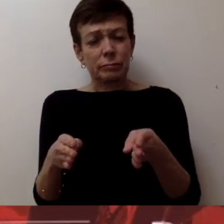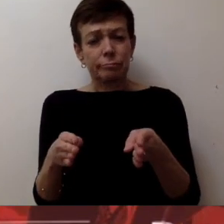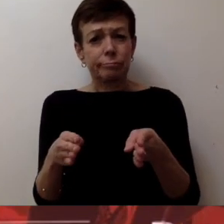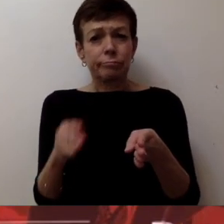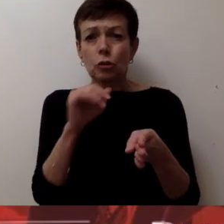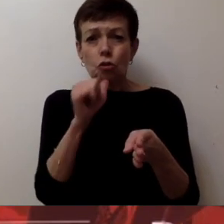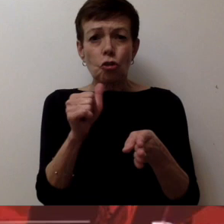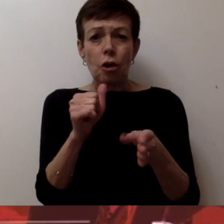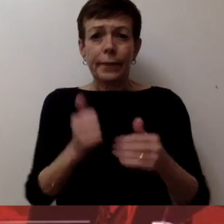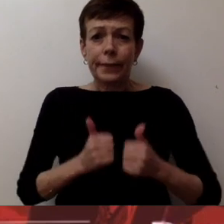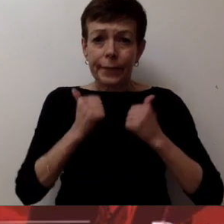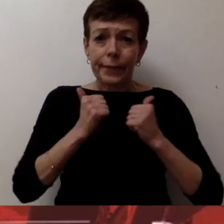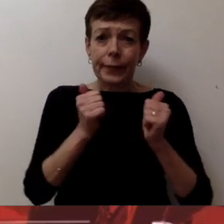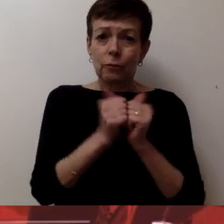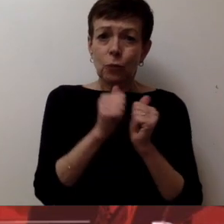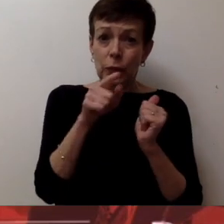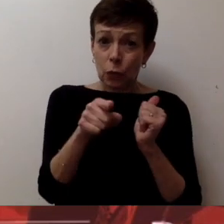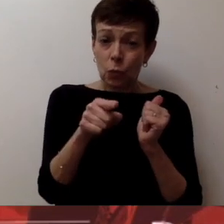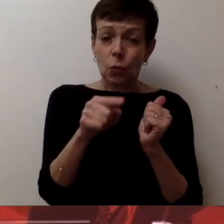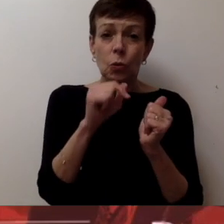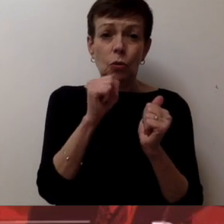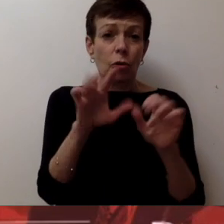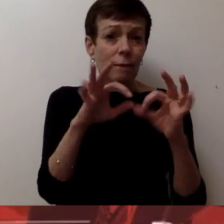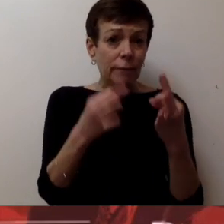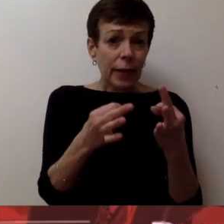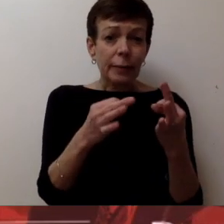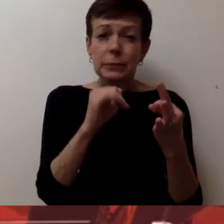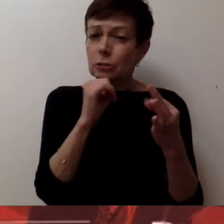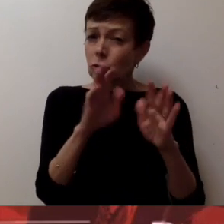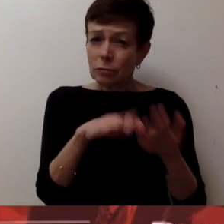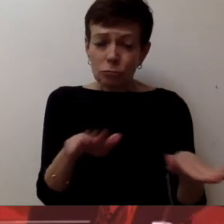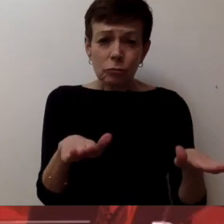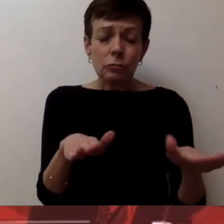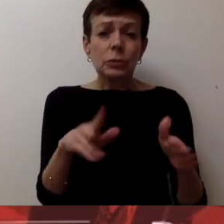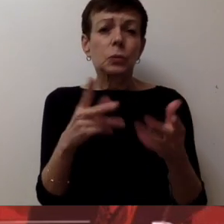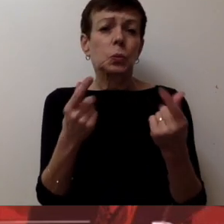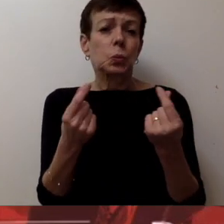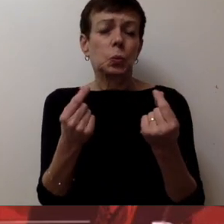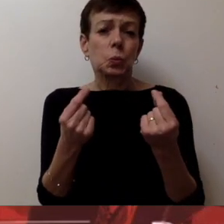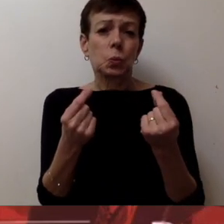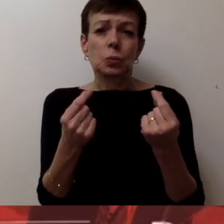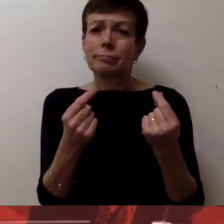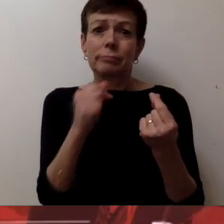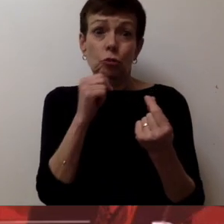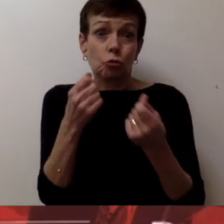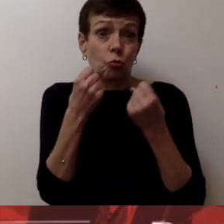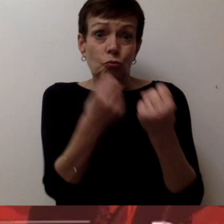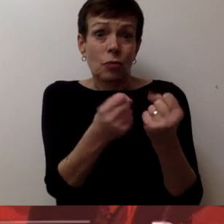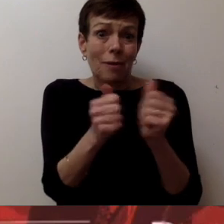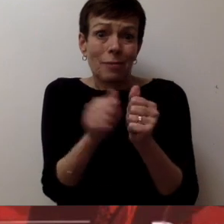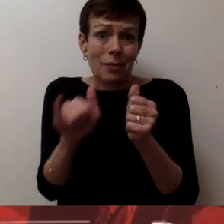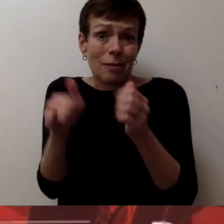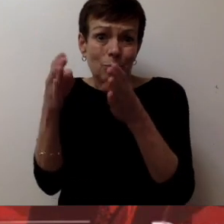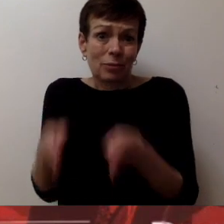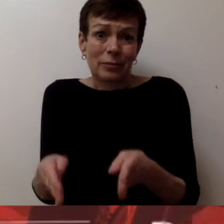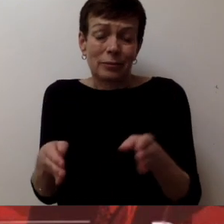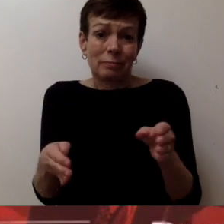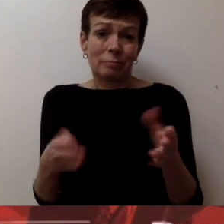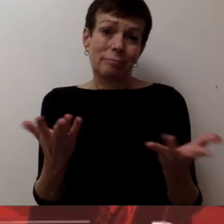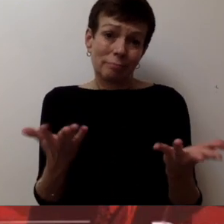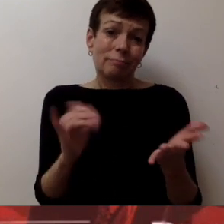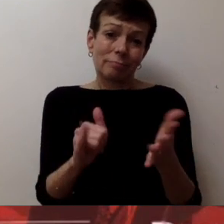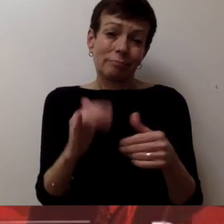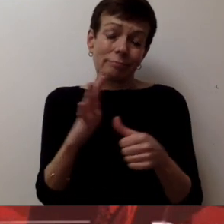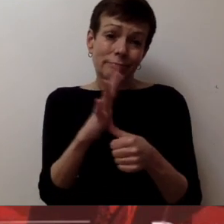your at-home social isolation group, like your family members or your children, the recommendation is not to do so. So